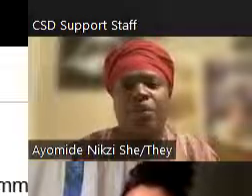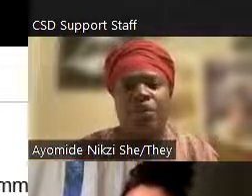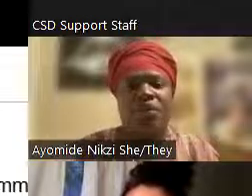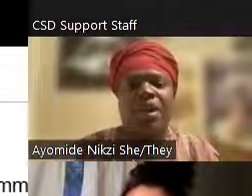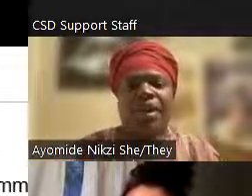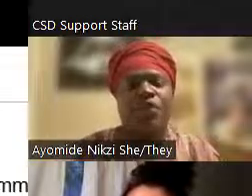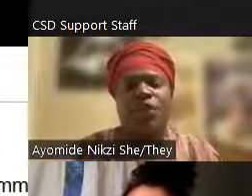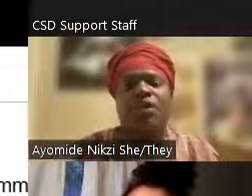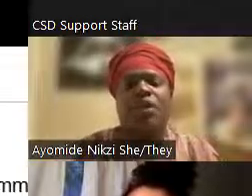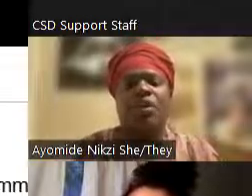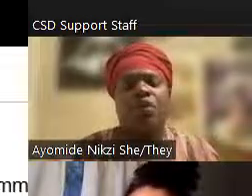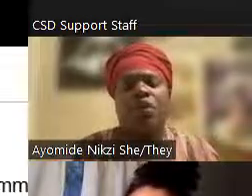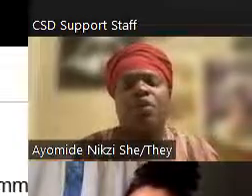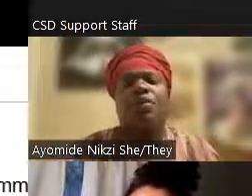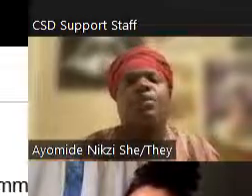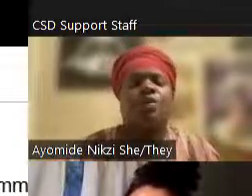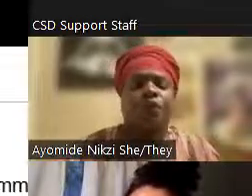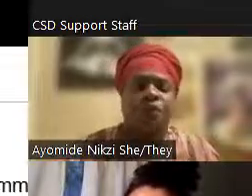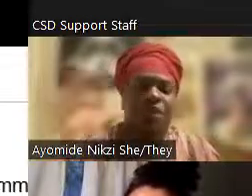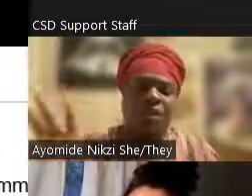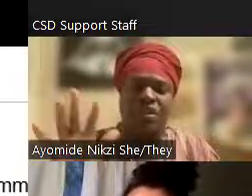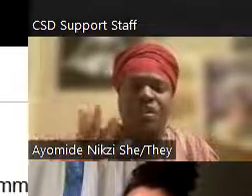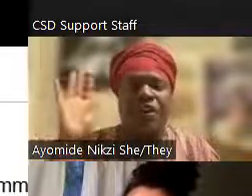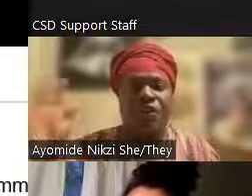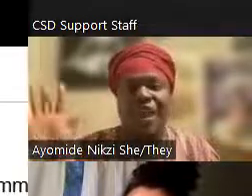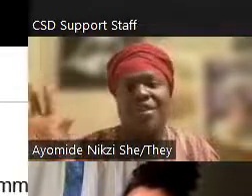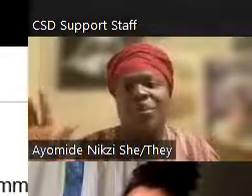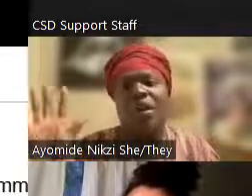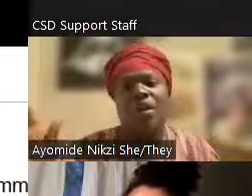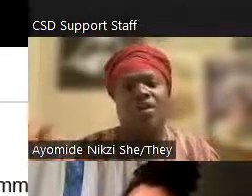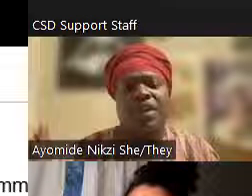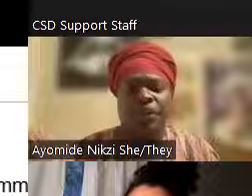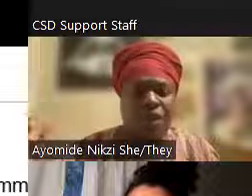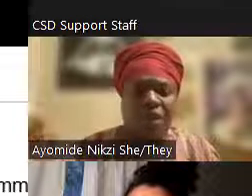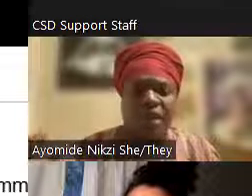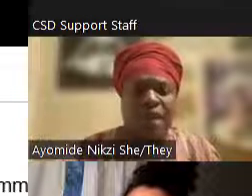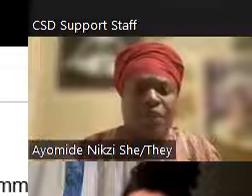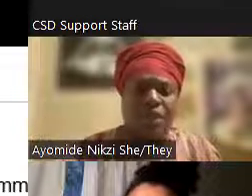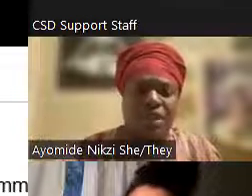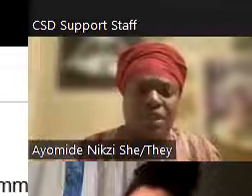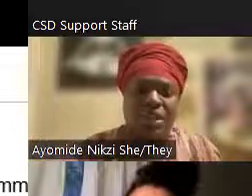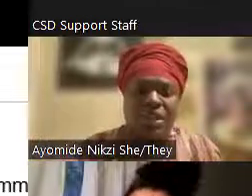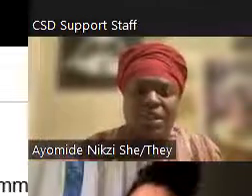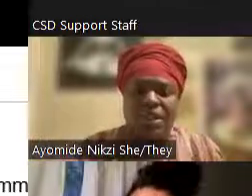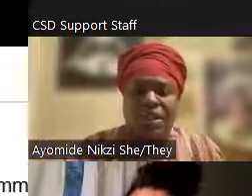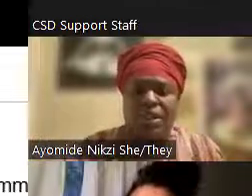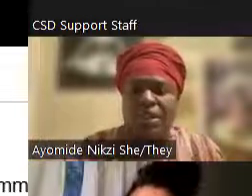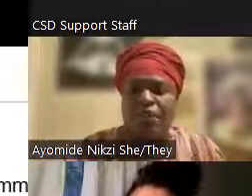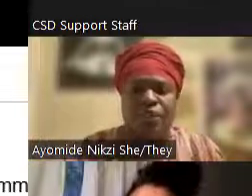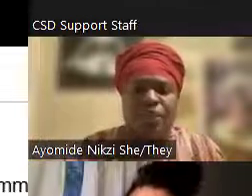if when we're doing a yes vote and a no vote, first, just to have their hands up long enough to have, so we can count.